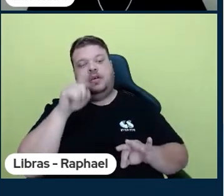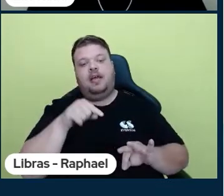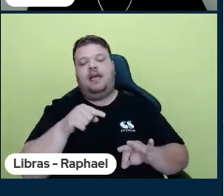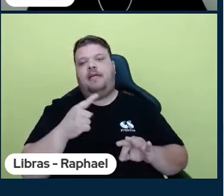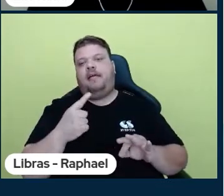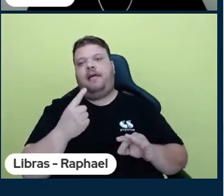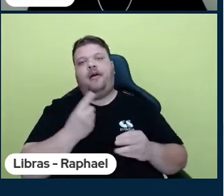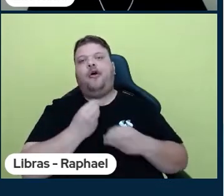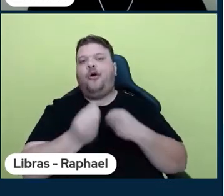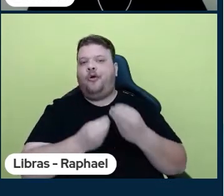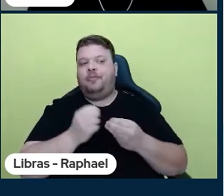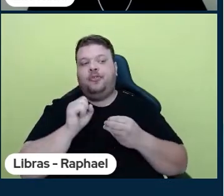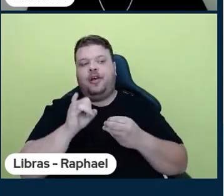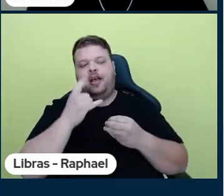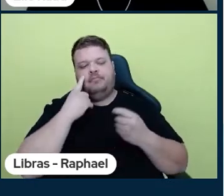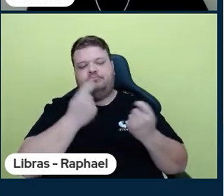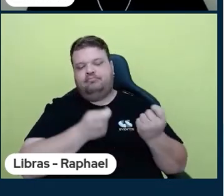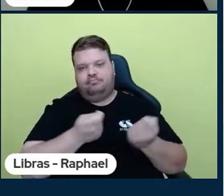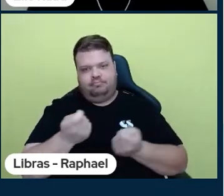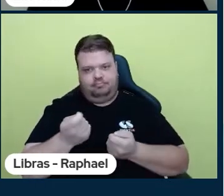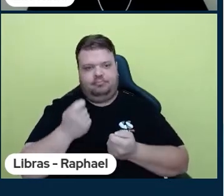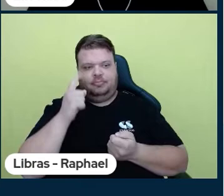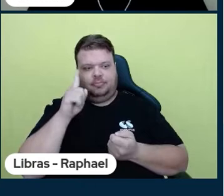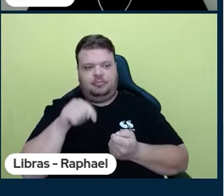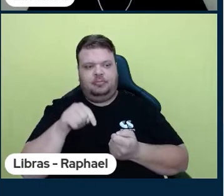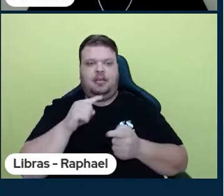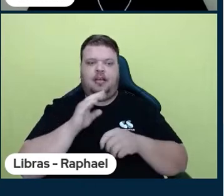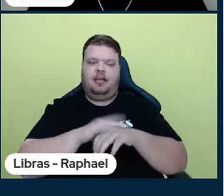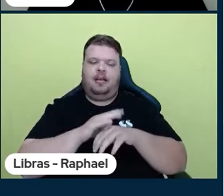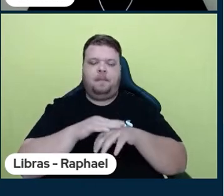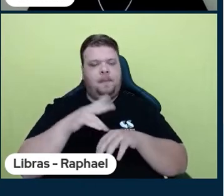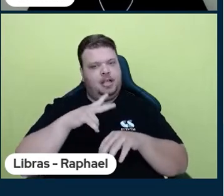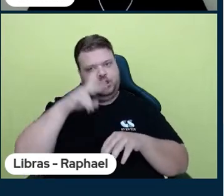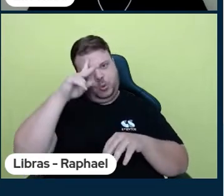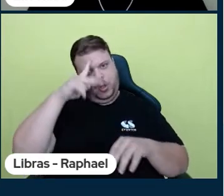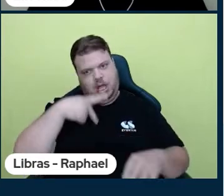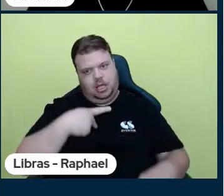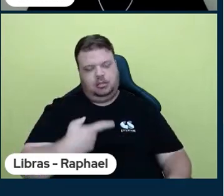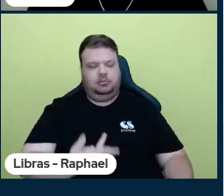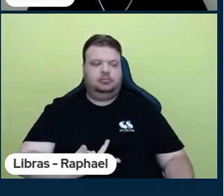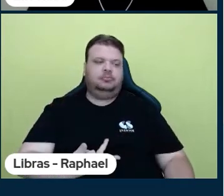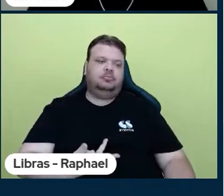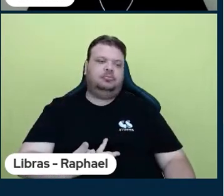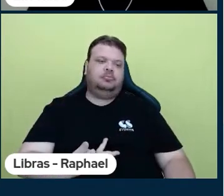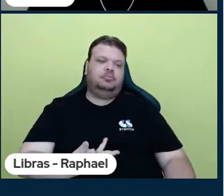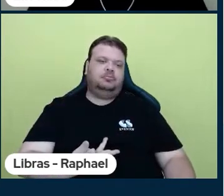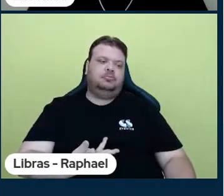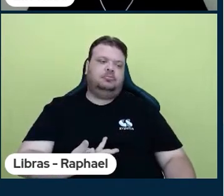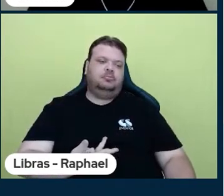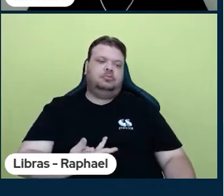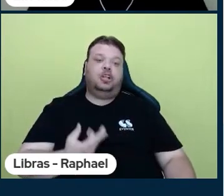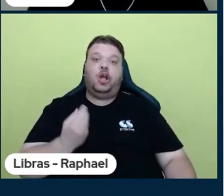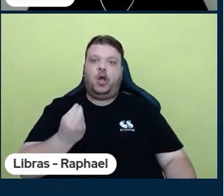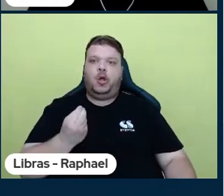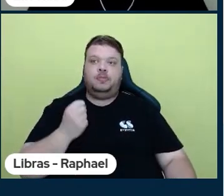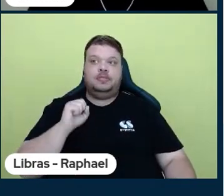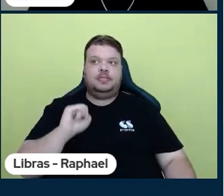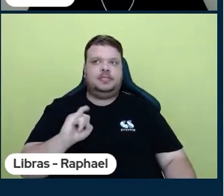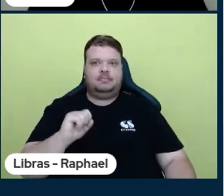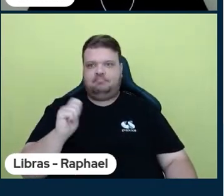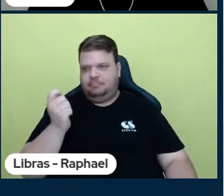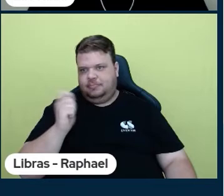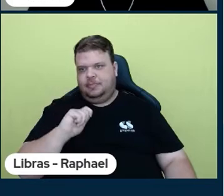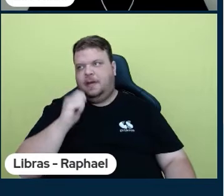example, here the question is, what is an SEO management service? And we also have the text over